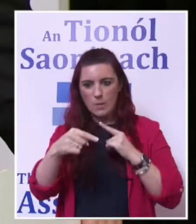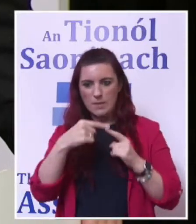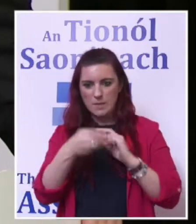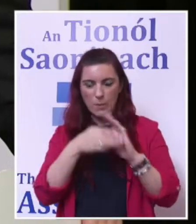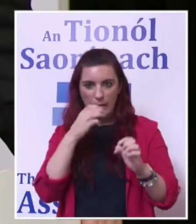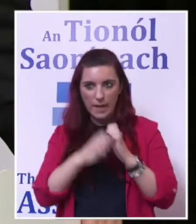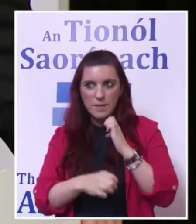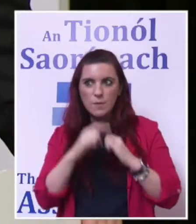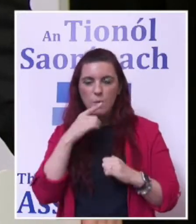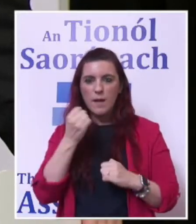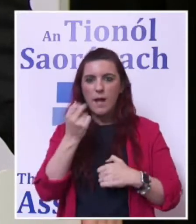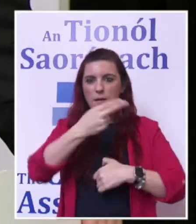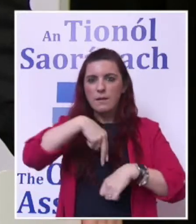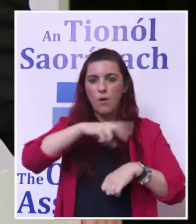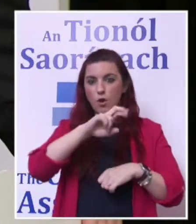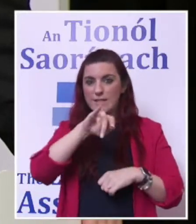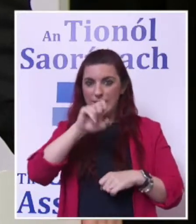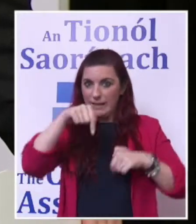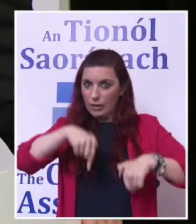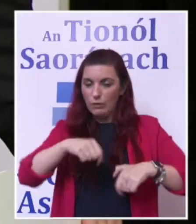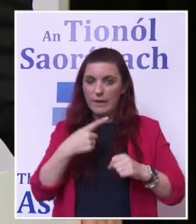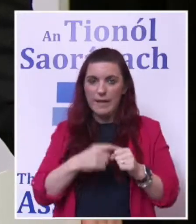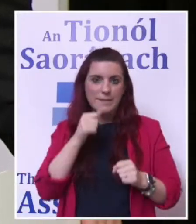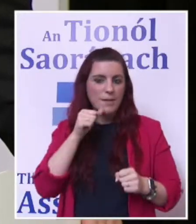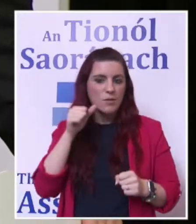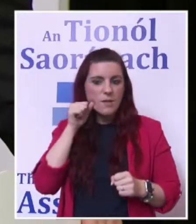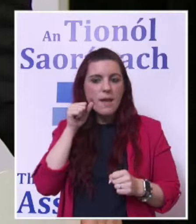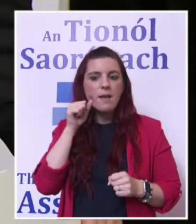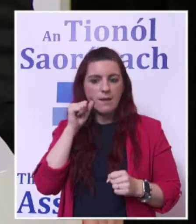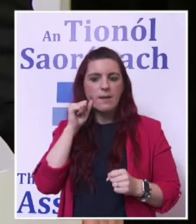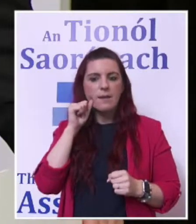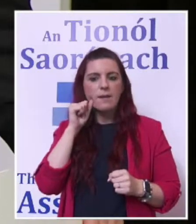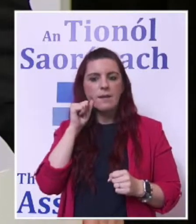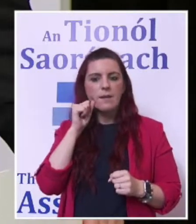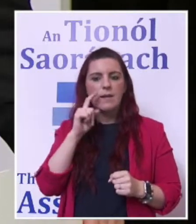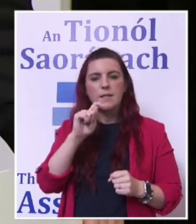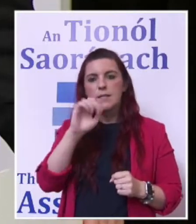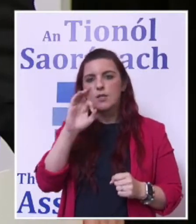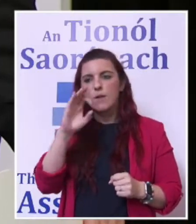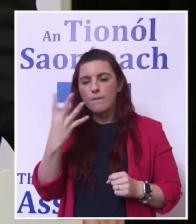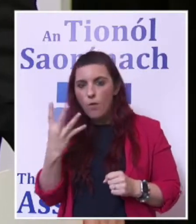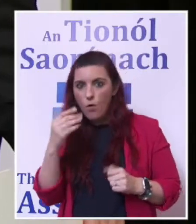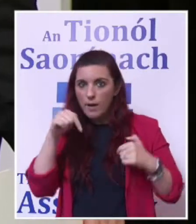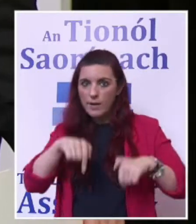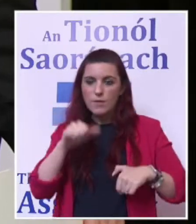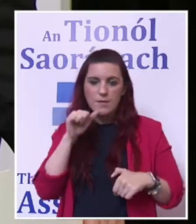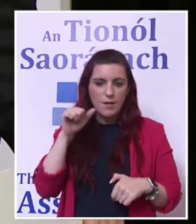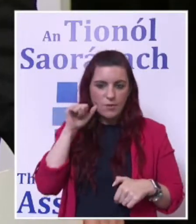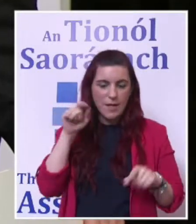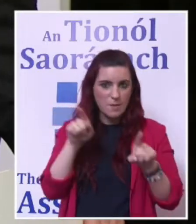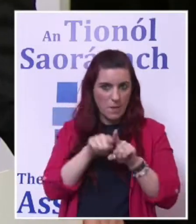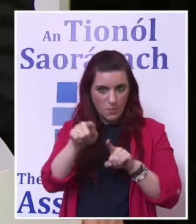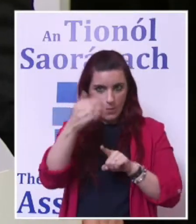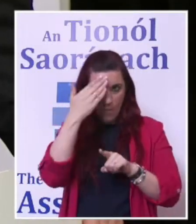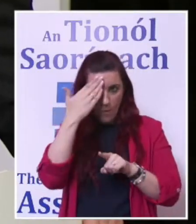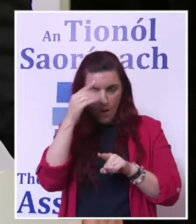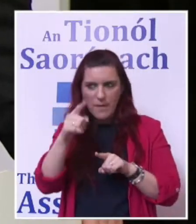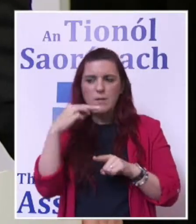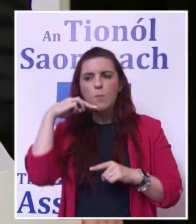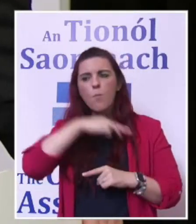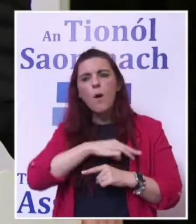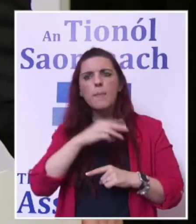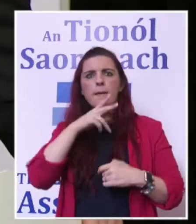we had the national broadcaster RTE here. DG Carr were here yesterday, as you're aware. That's really